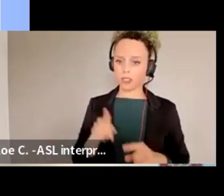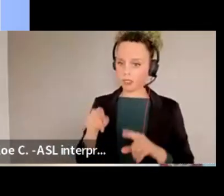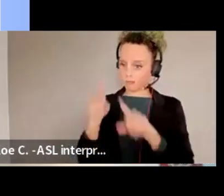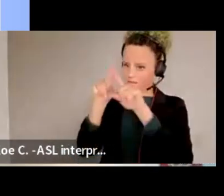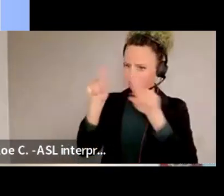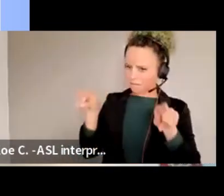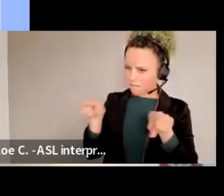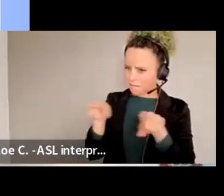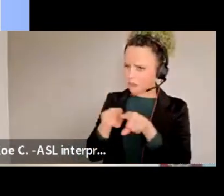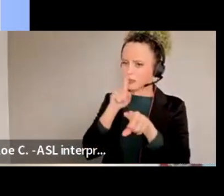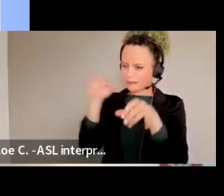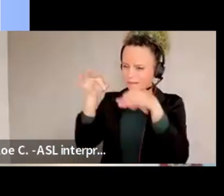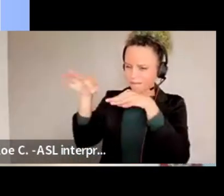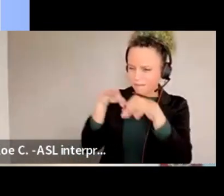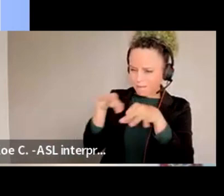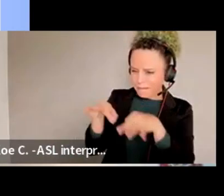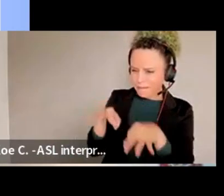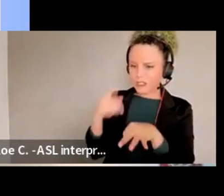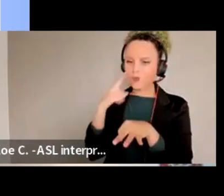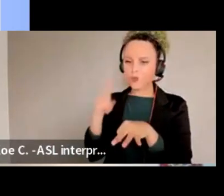up learning for nutrition.